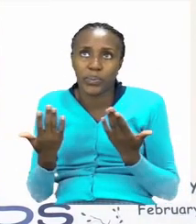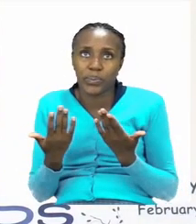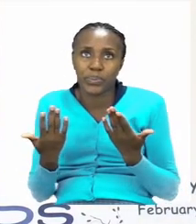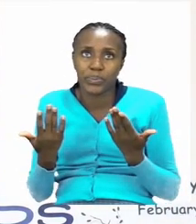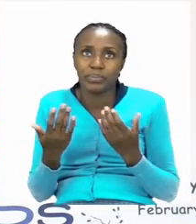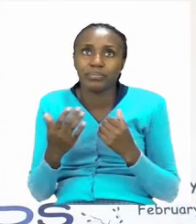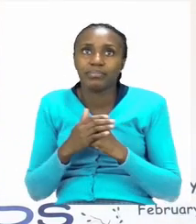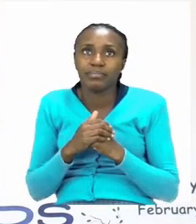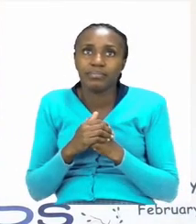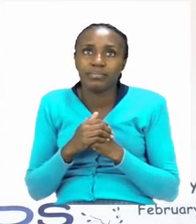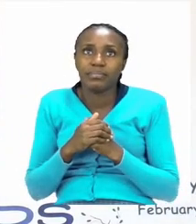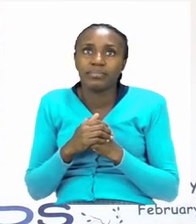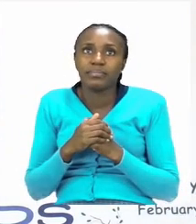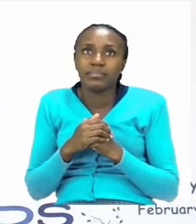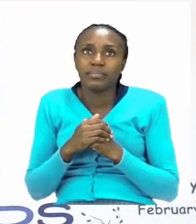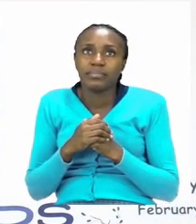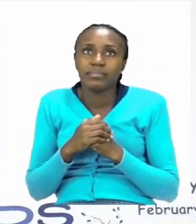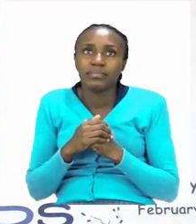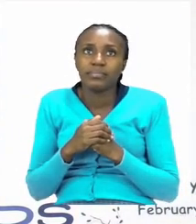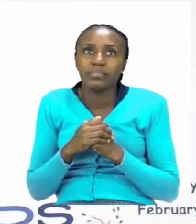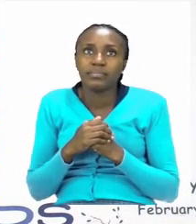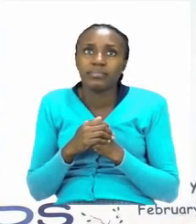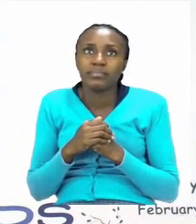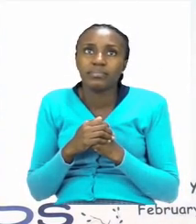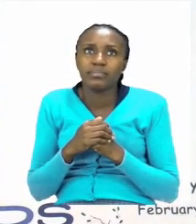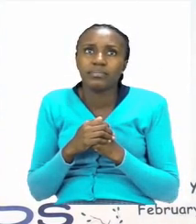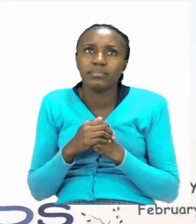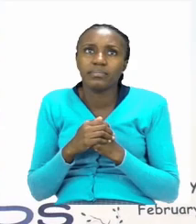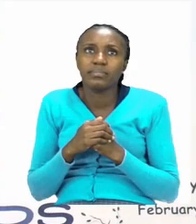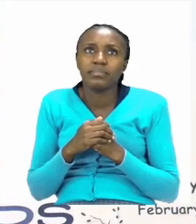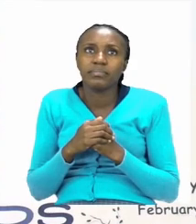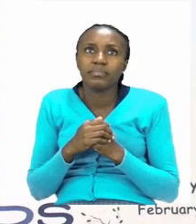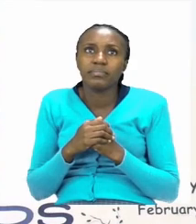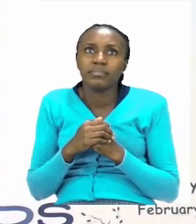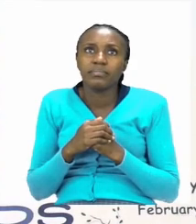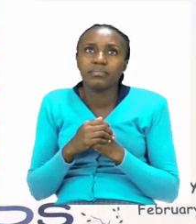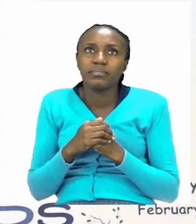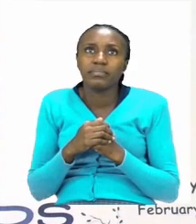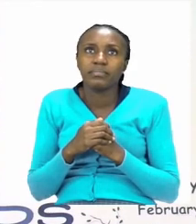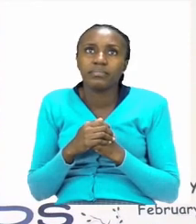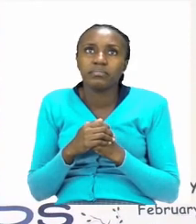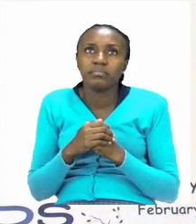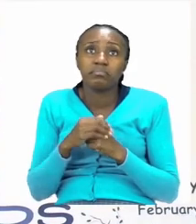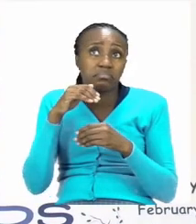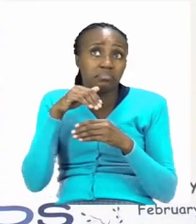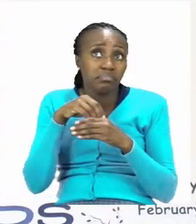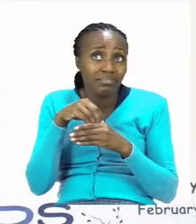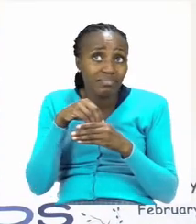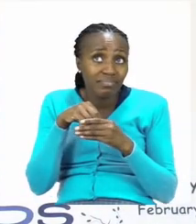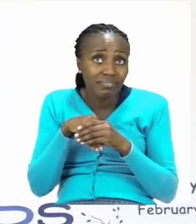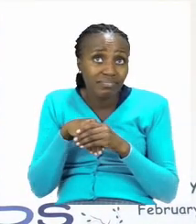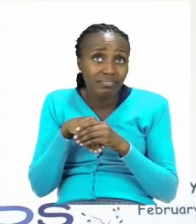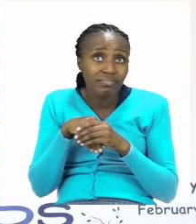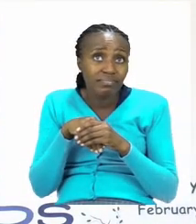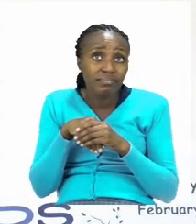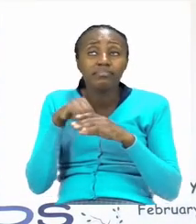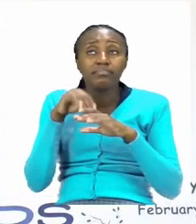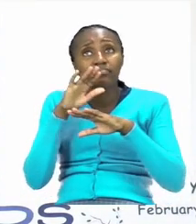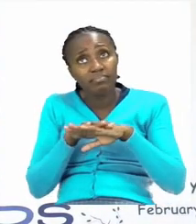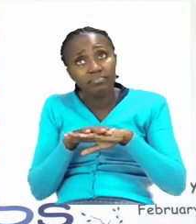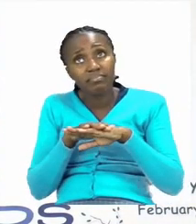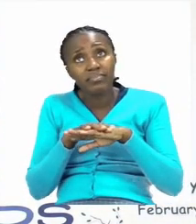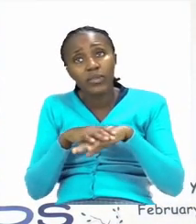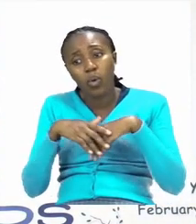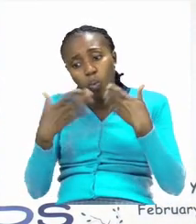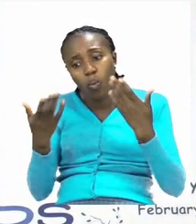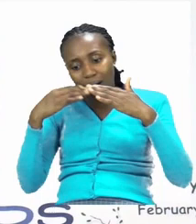the basket. Do we say in the basket, on the